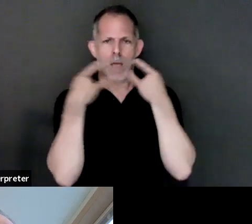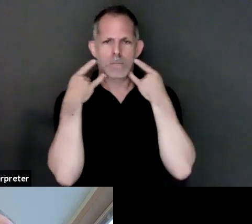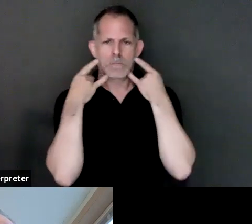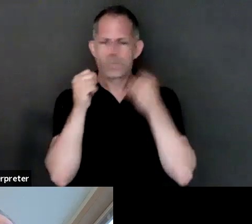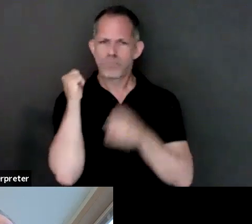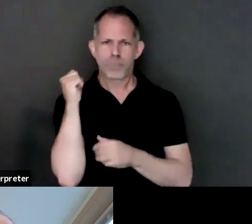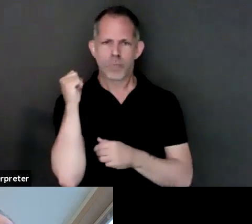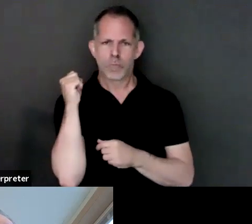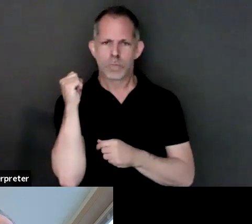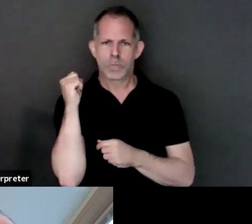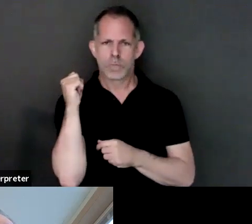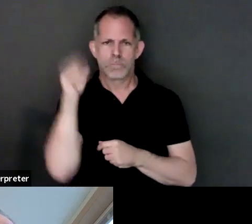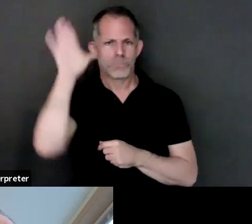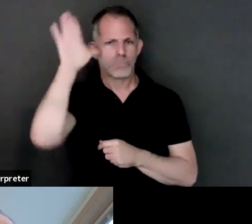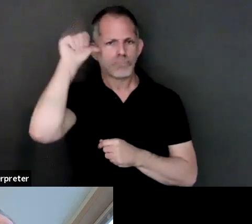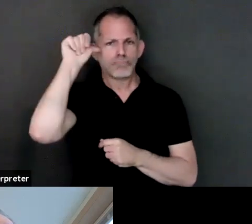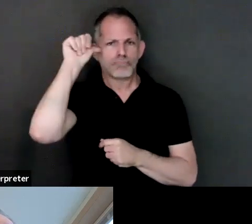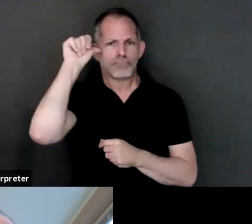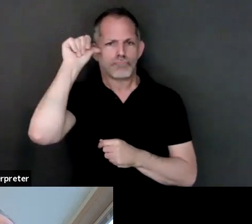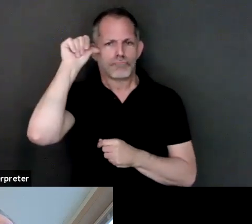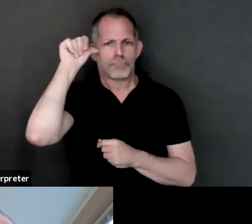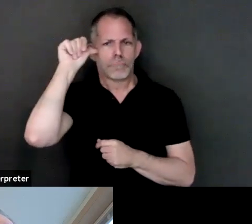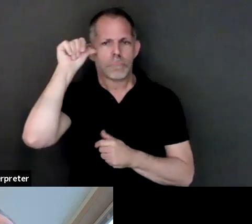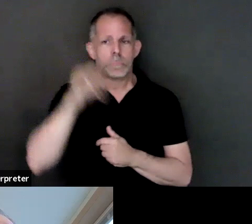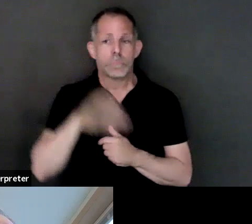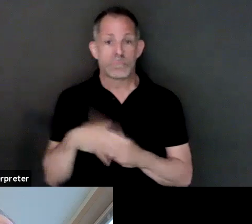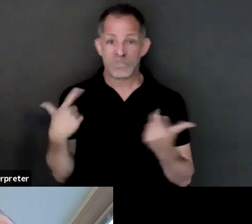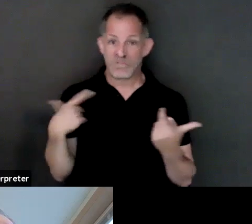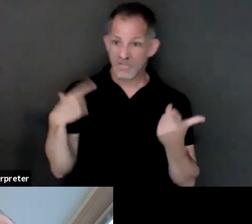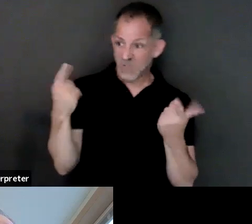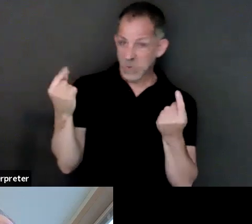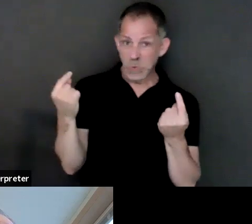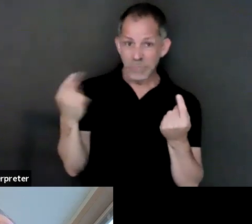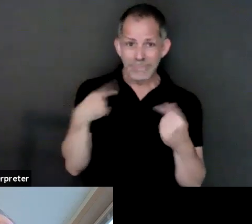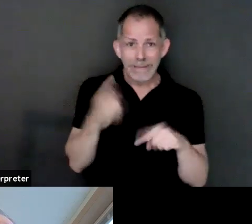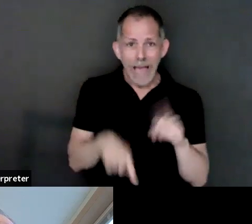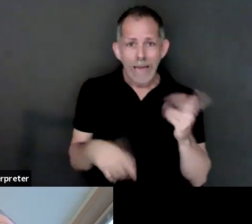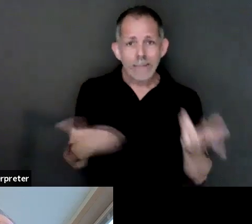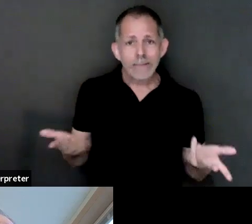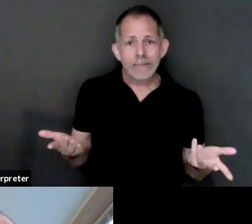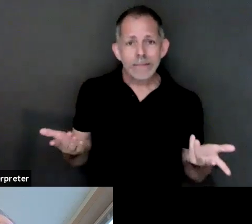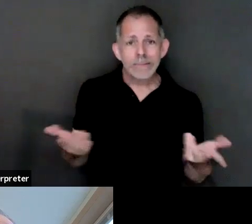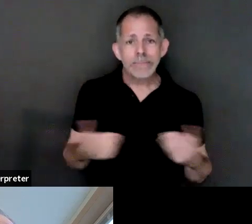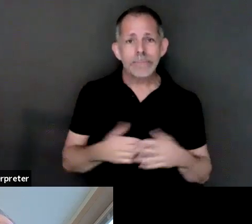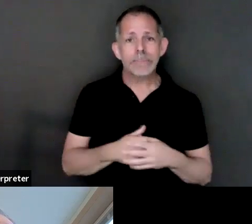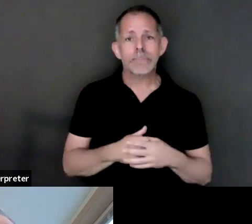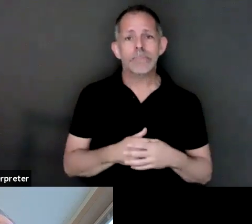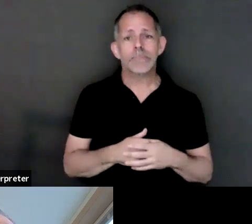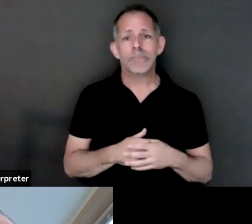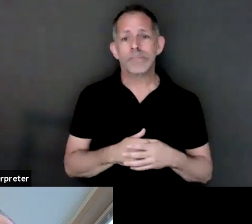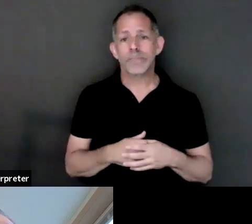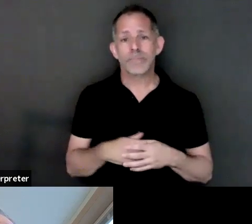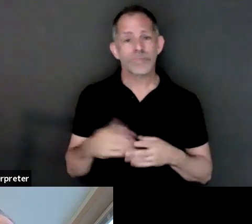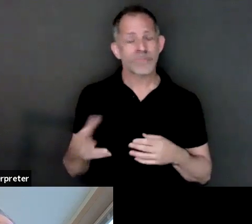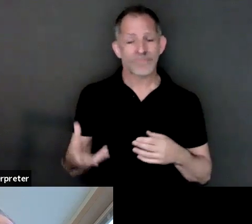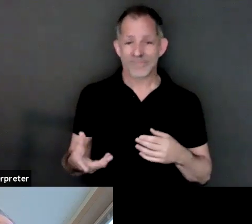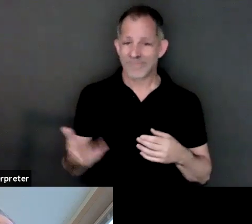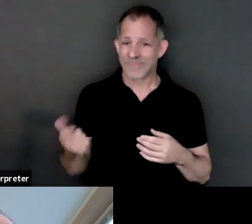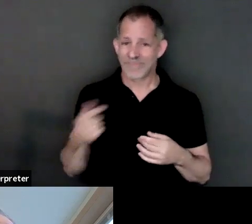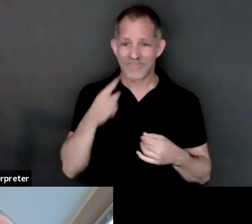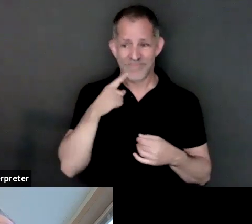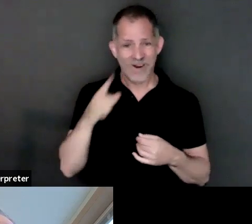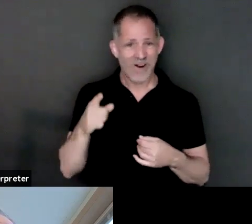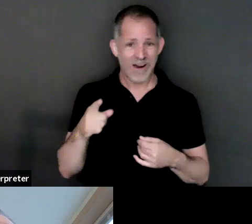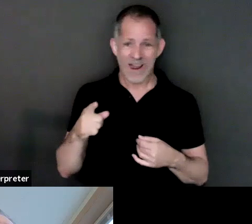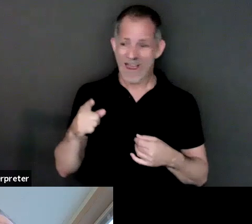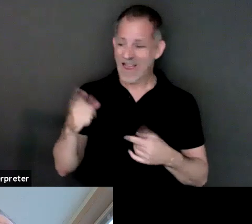except urge them to, and put sort of peer pressure on them to protect themselves and protect others. So that's the course we're on. I'm